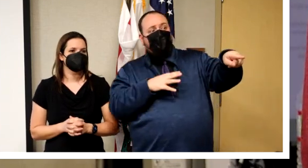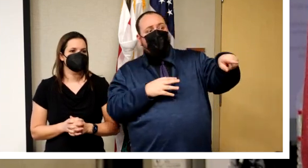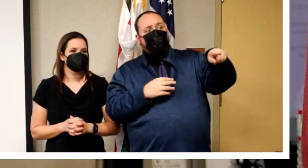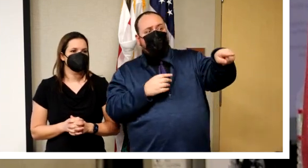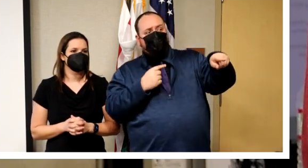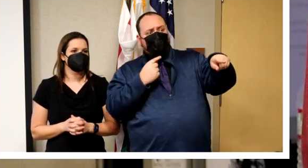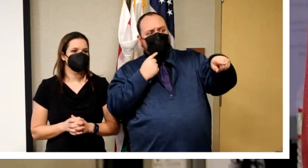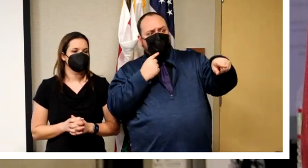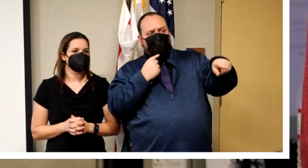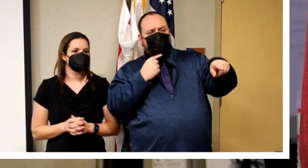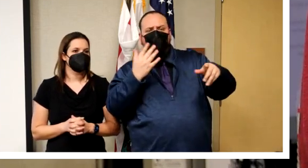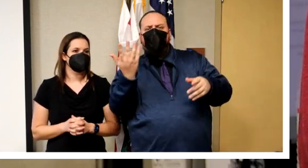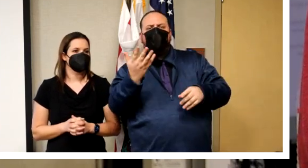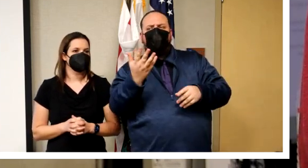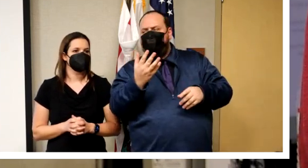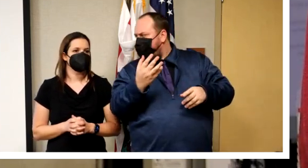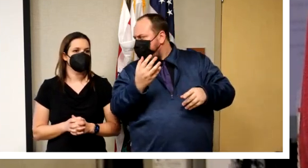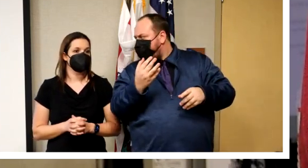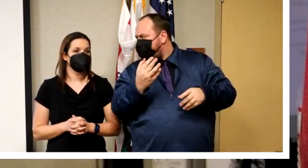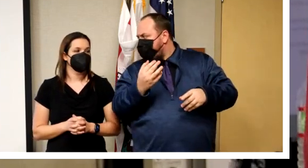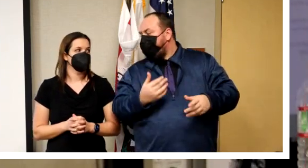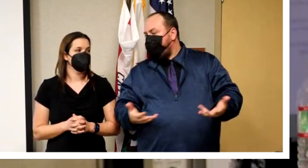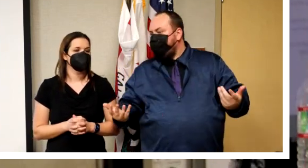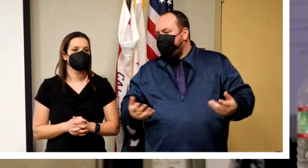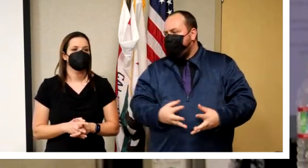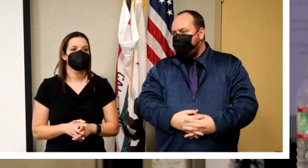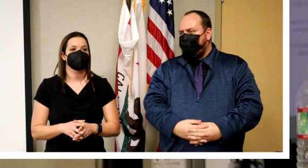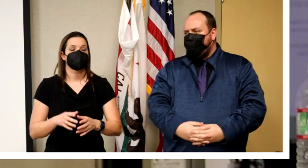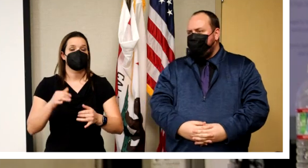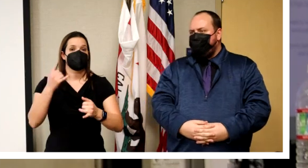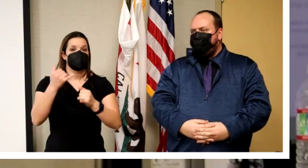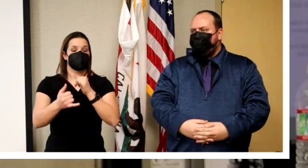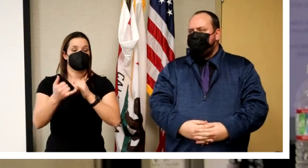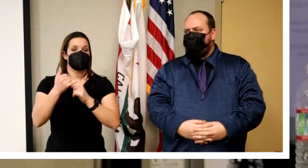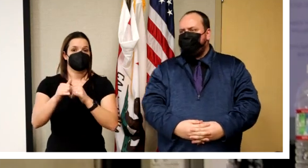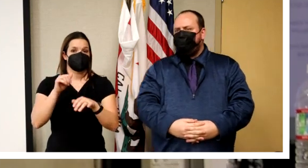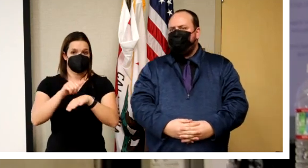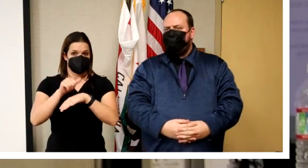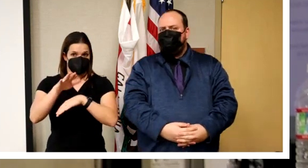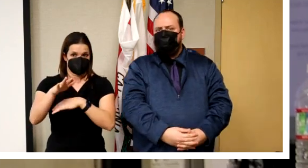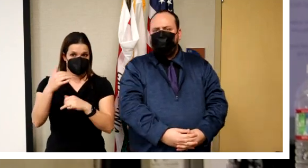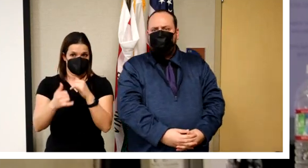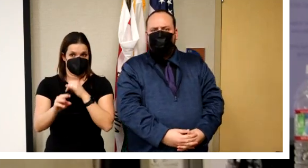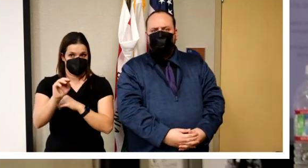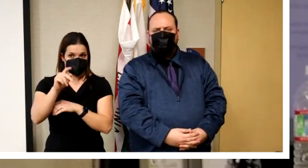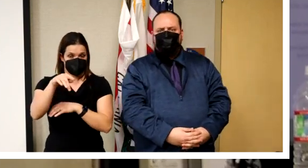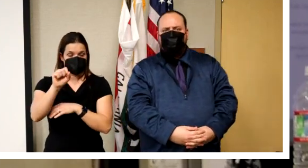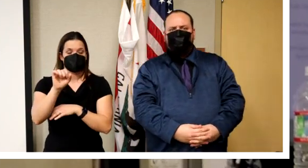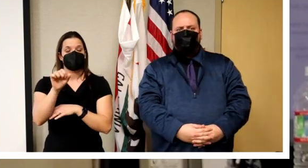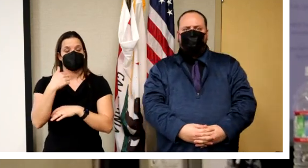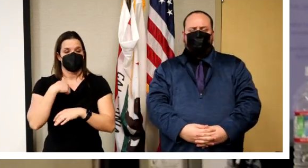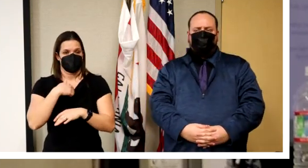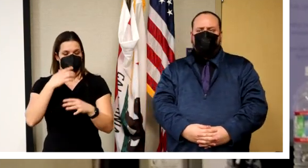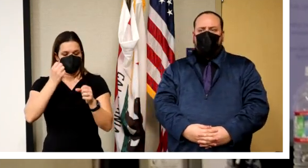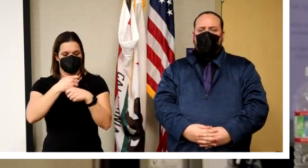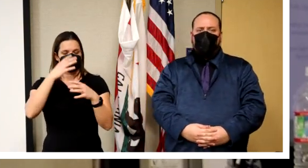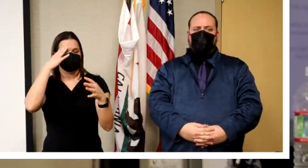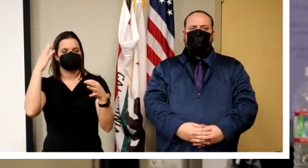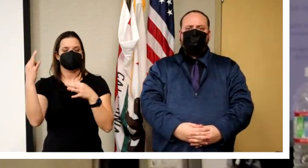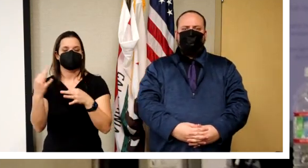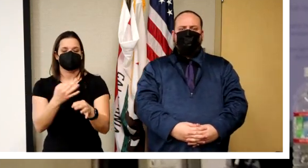drop deadline for final submissions of public maps? Yeah, we will. Before you have We to will. make a decision.